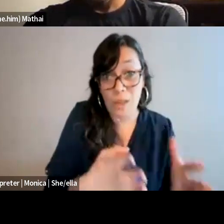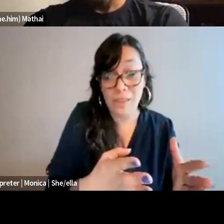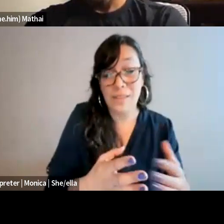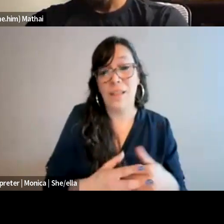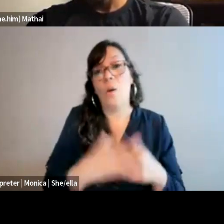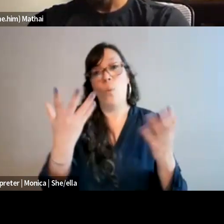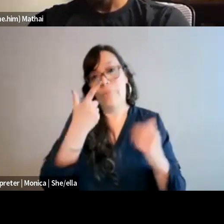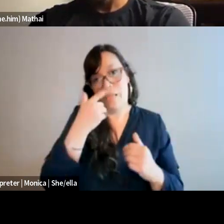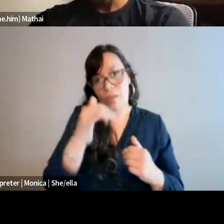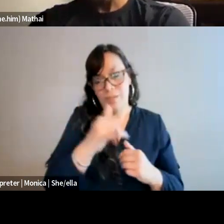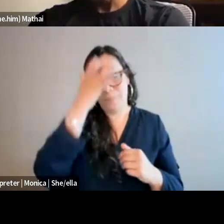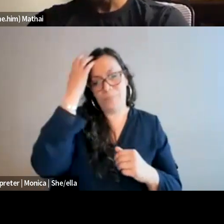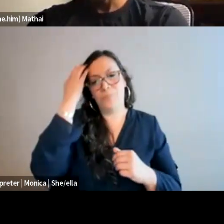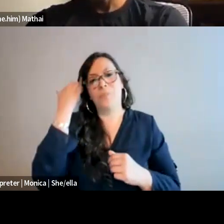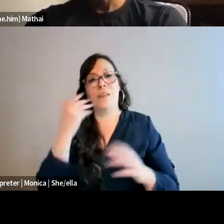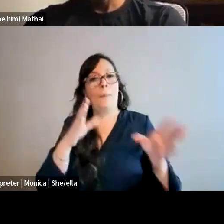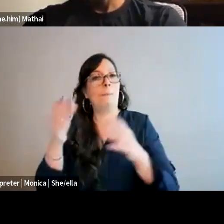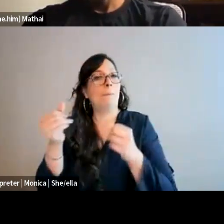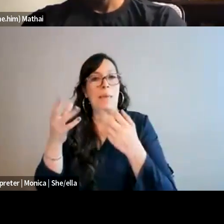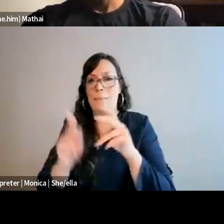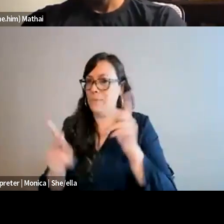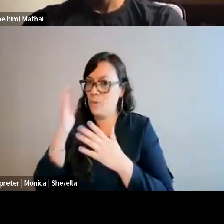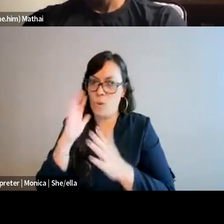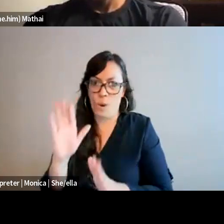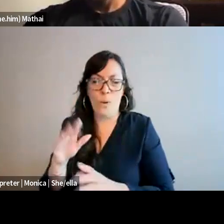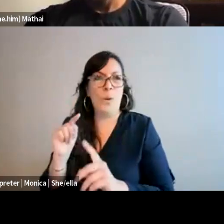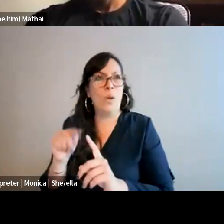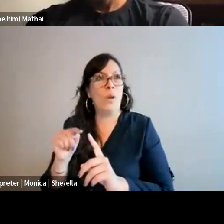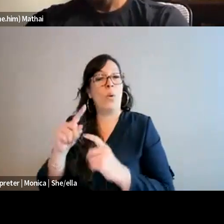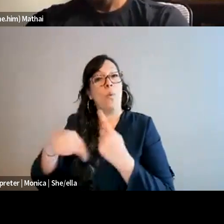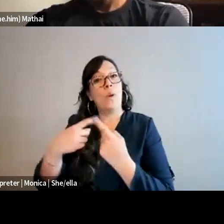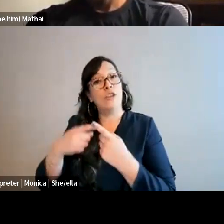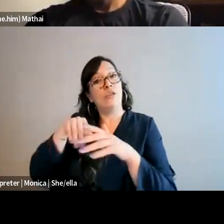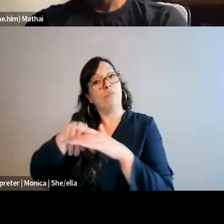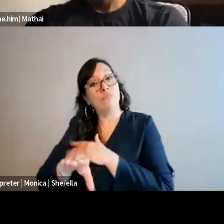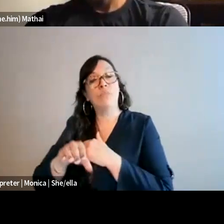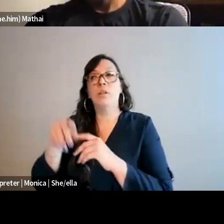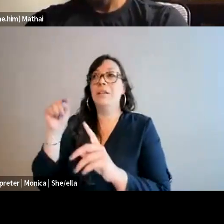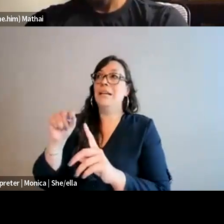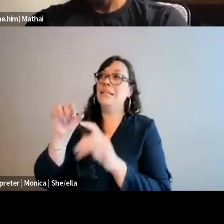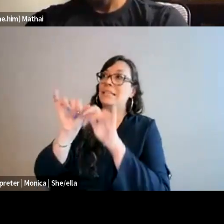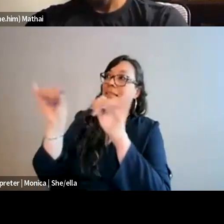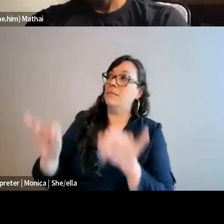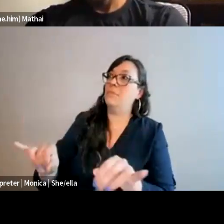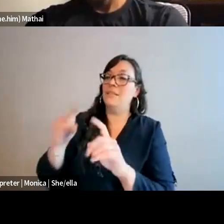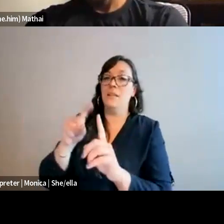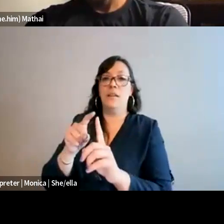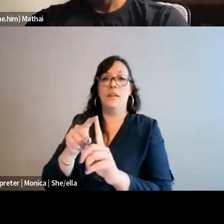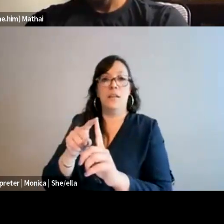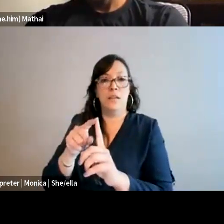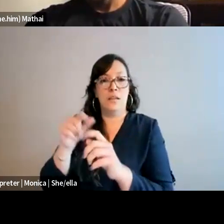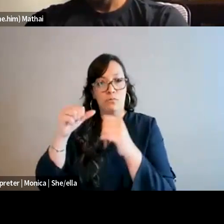But a lot of folks don't know that, again, when you're entering a system that is actually